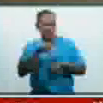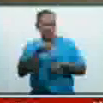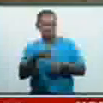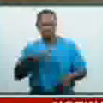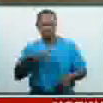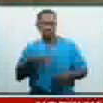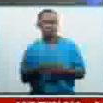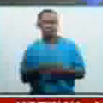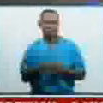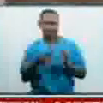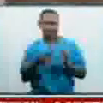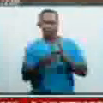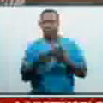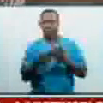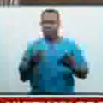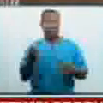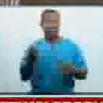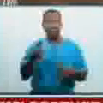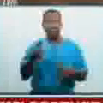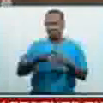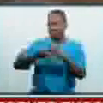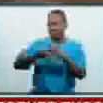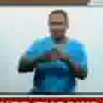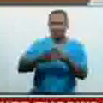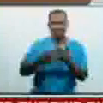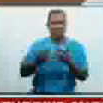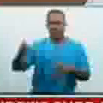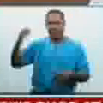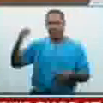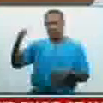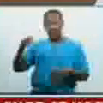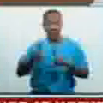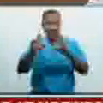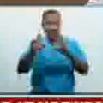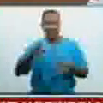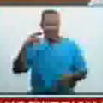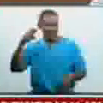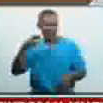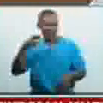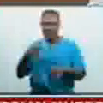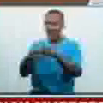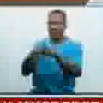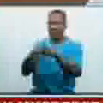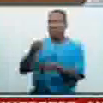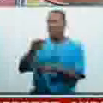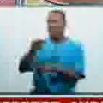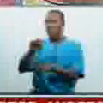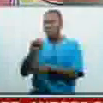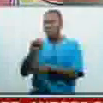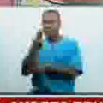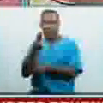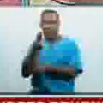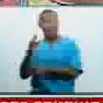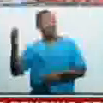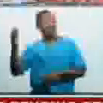well. Evidence of a mutual initiative of a past director of radio, Mr. Achu Achiatome, the then